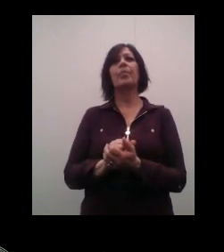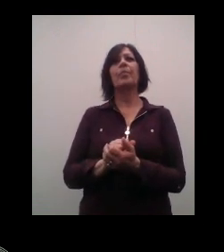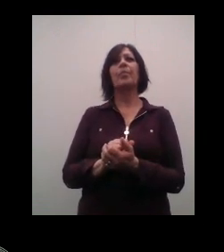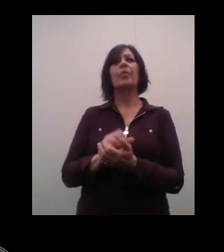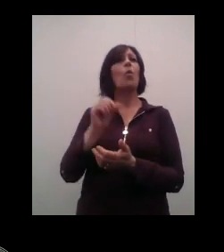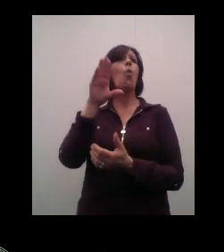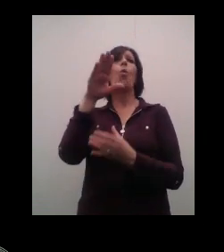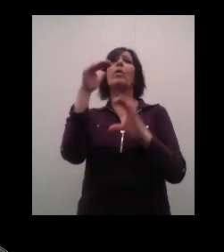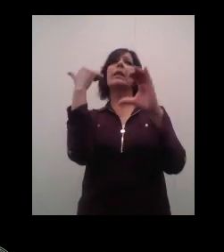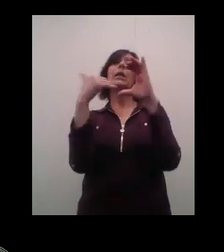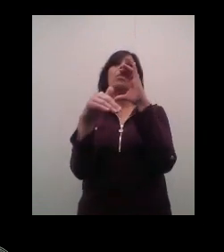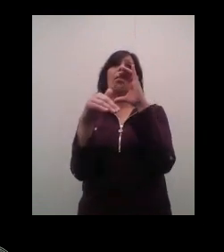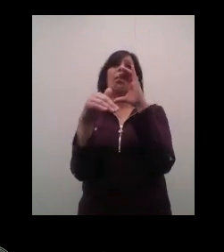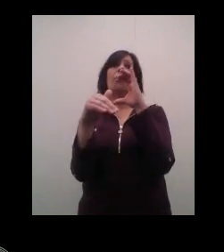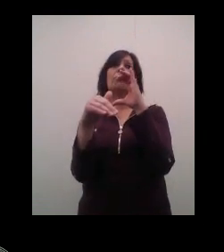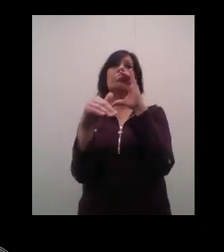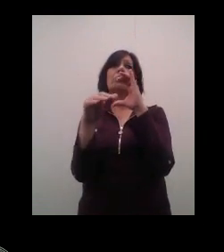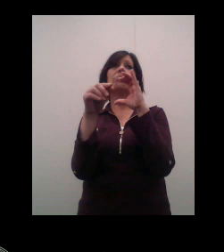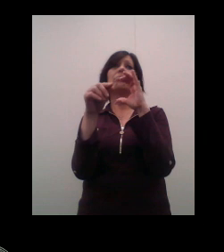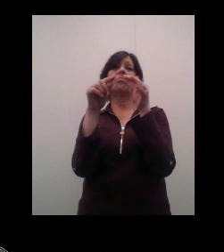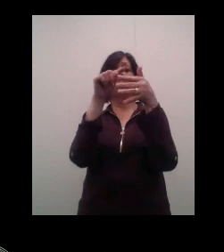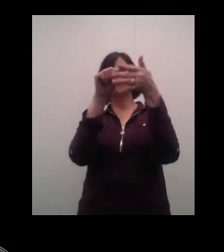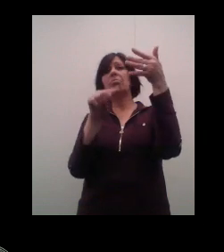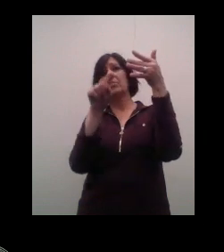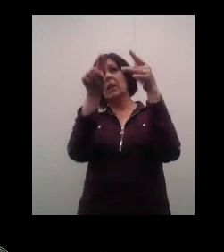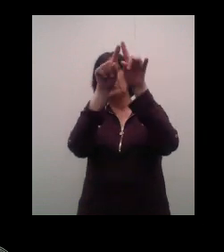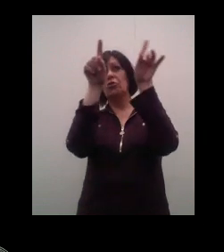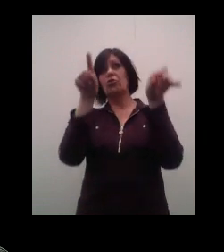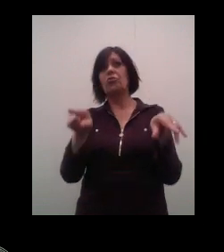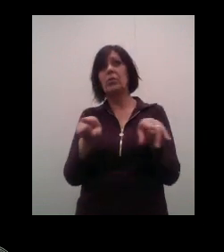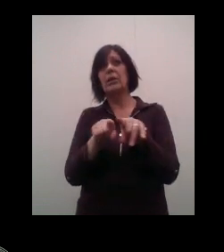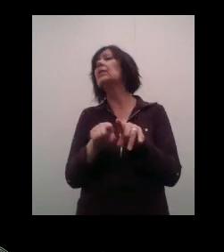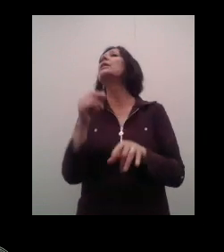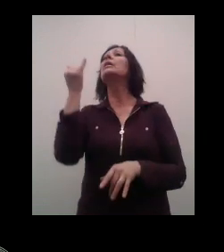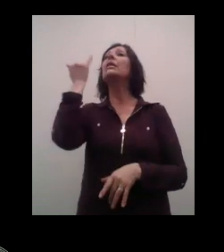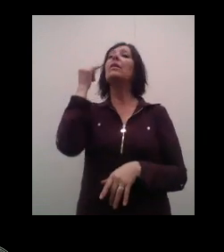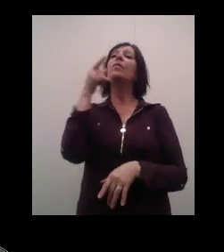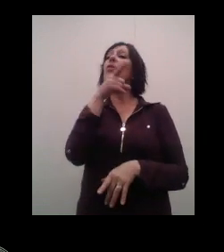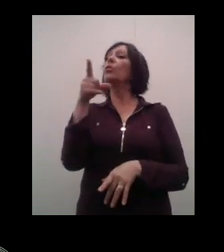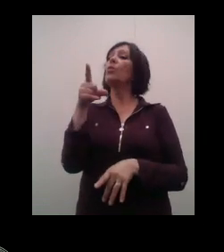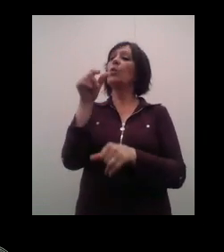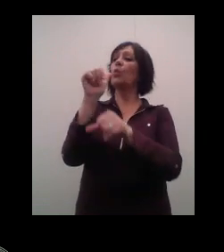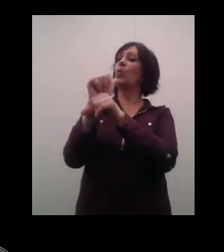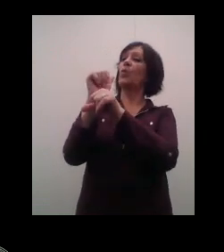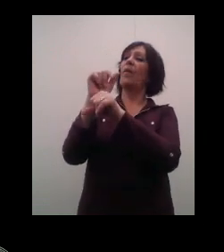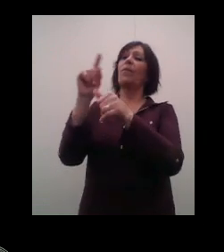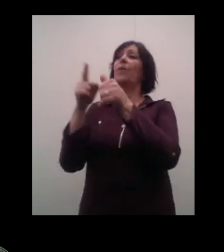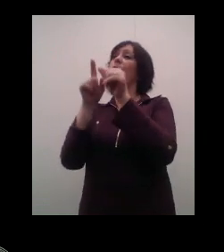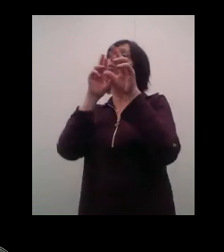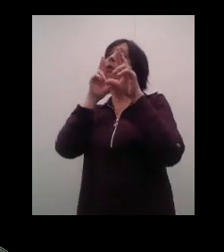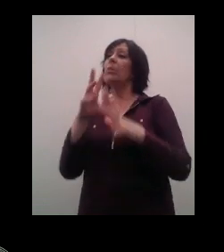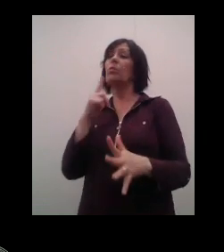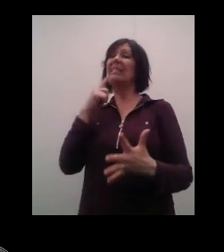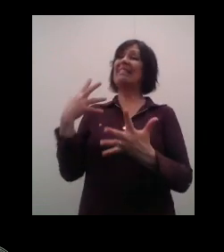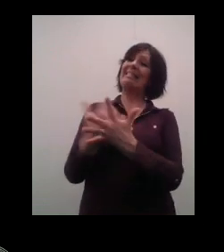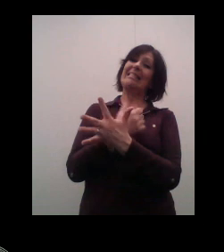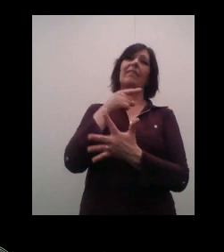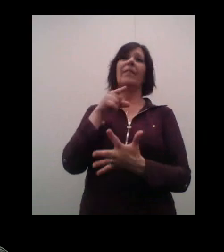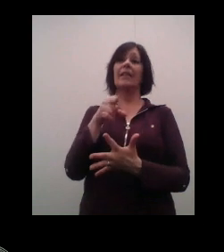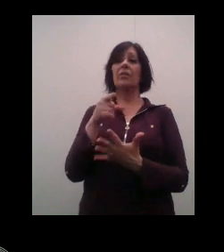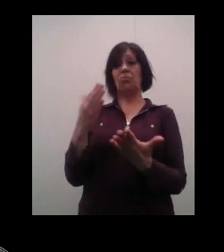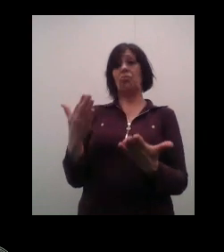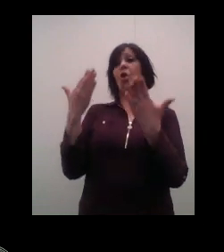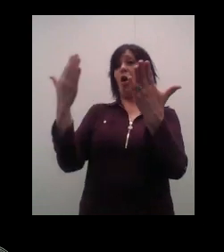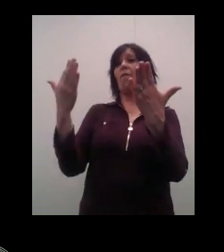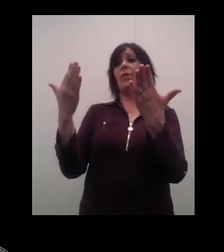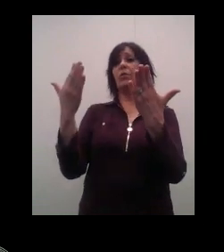or email at the address you see on the screen. If you are a frontline medical worker and you would like to take advantage of this, that's offered by